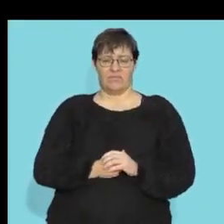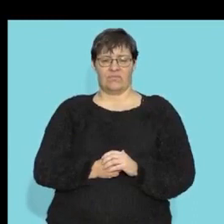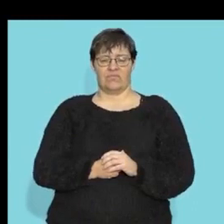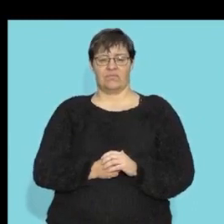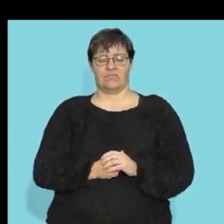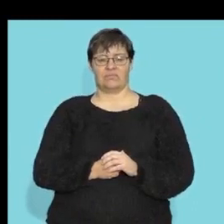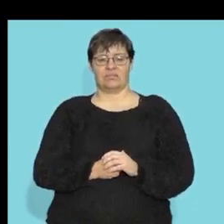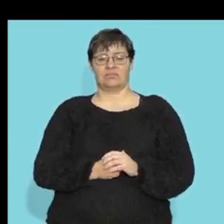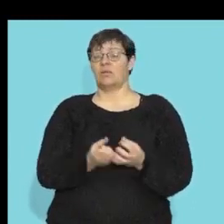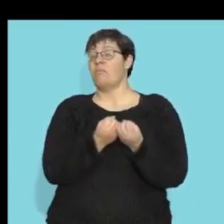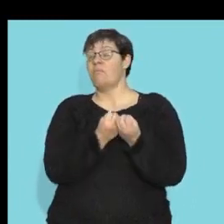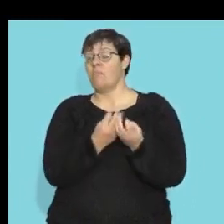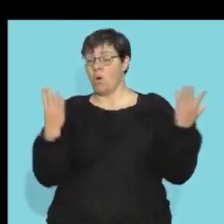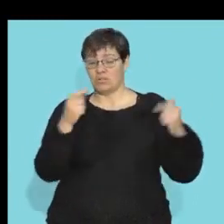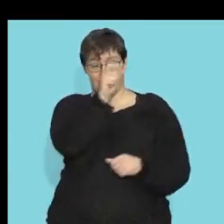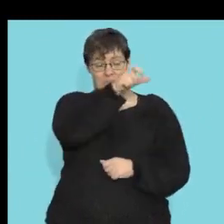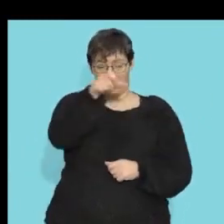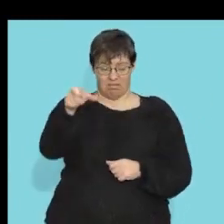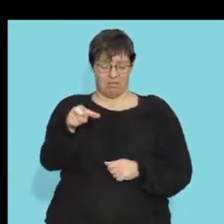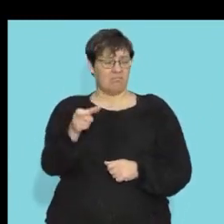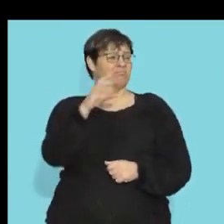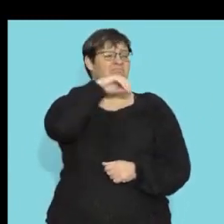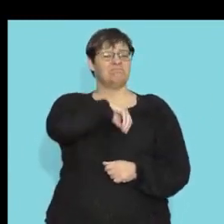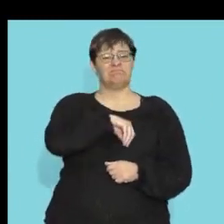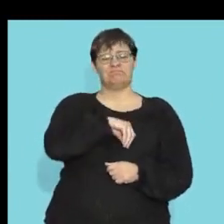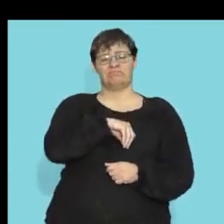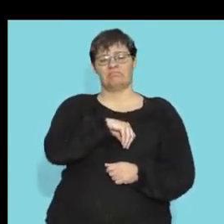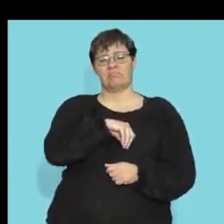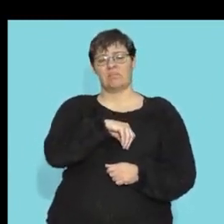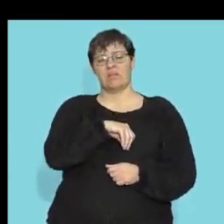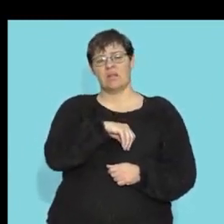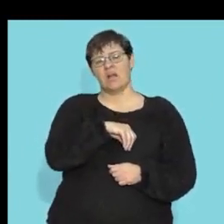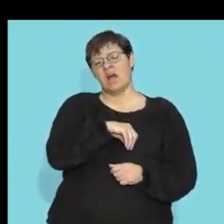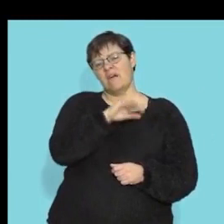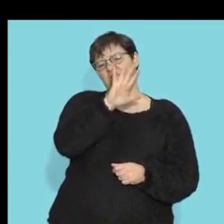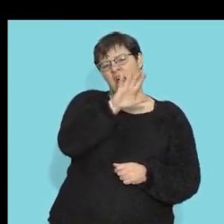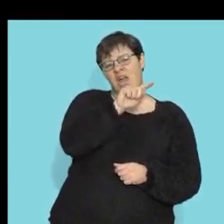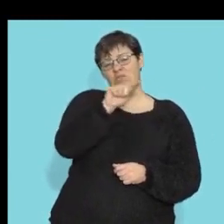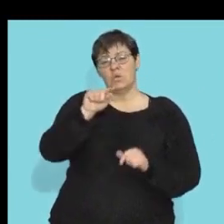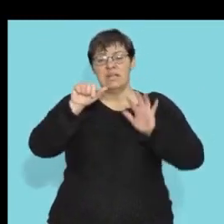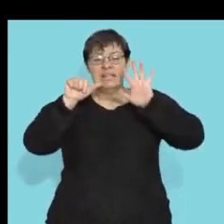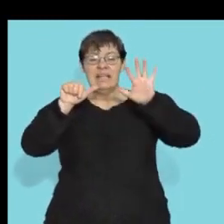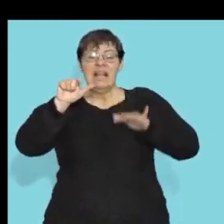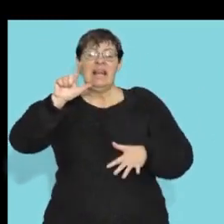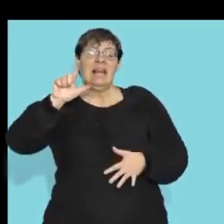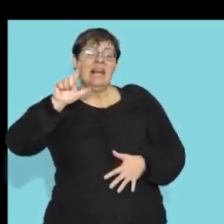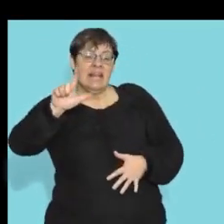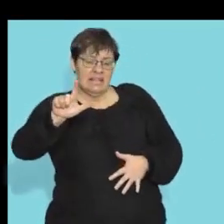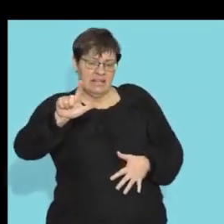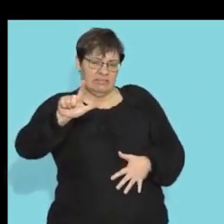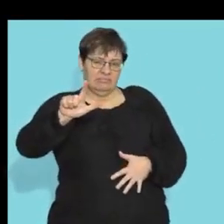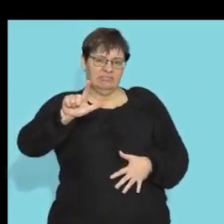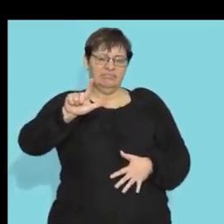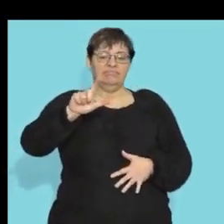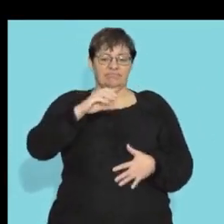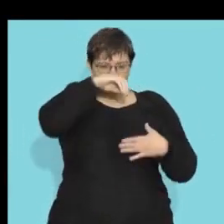most people, all right, most people have approximately 5 to 6 liters